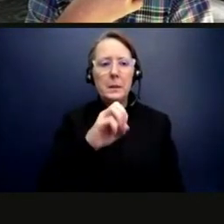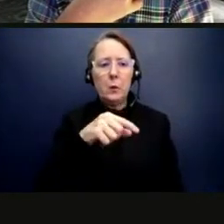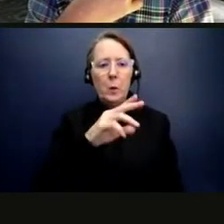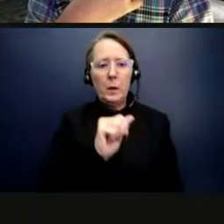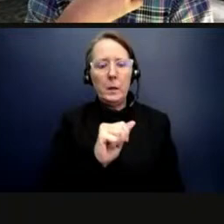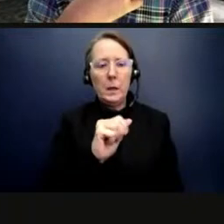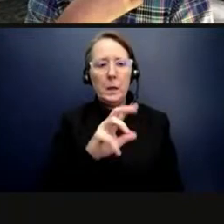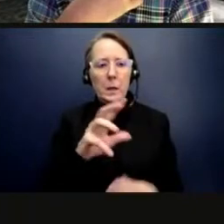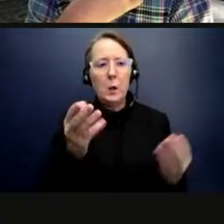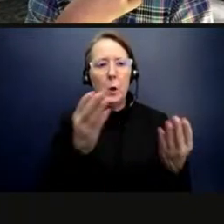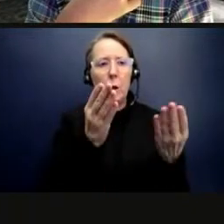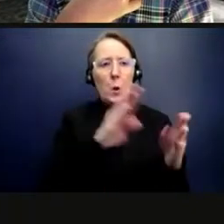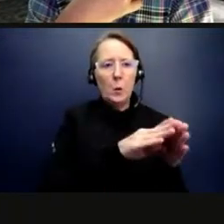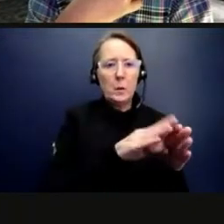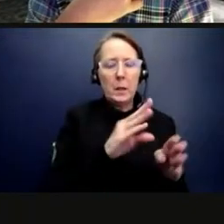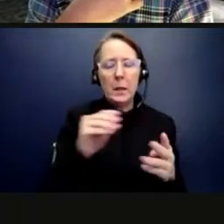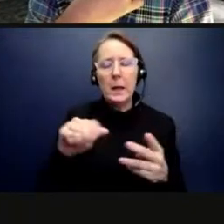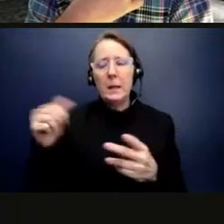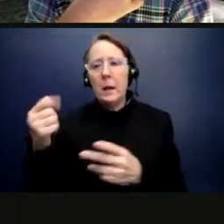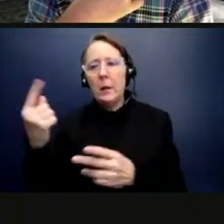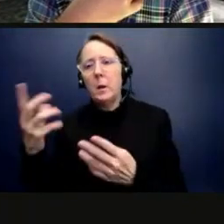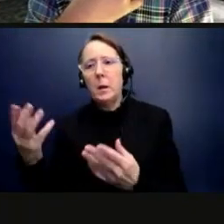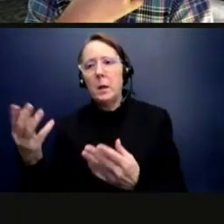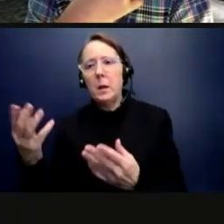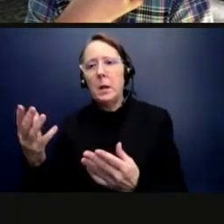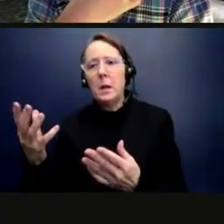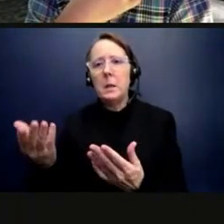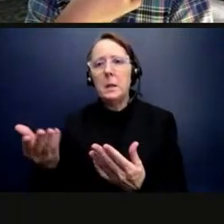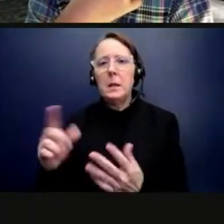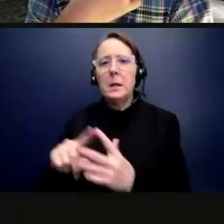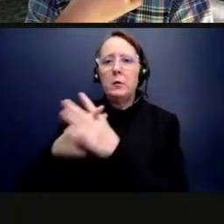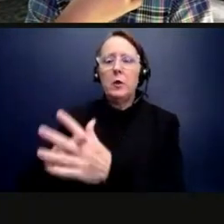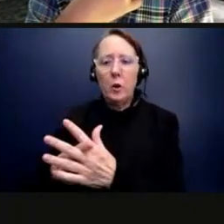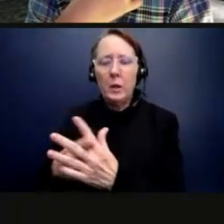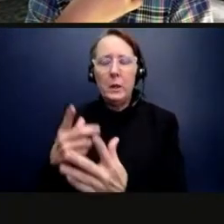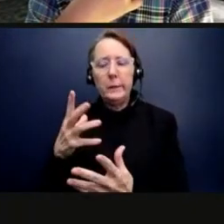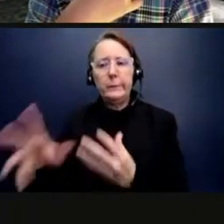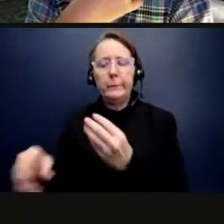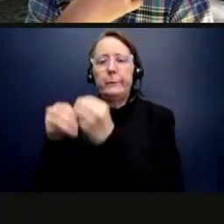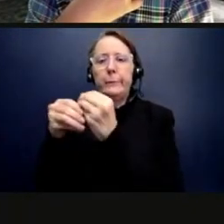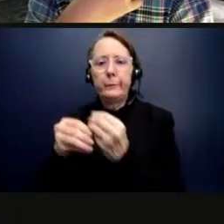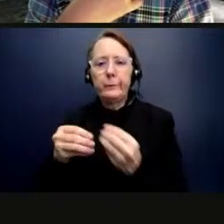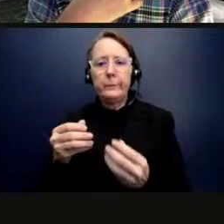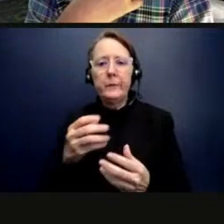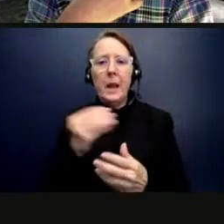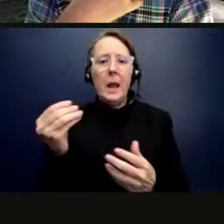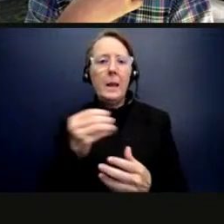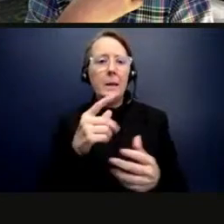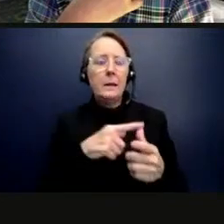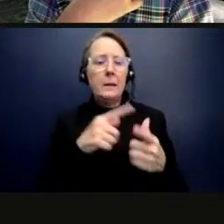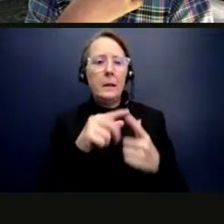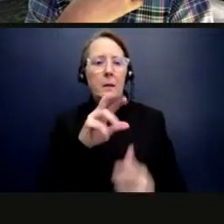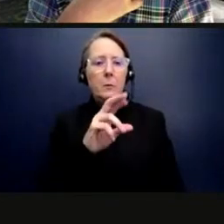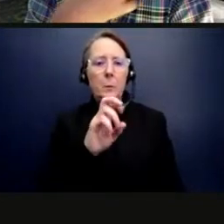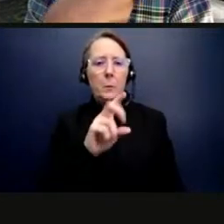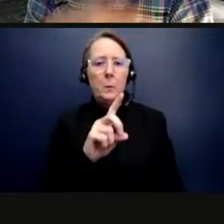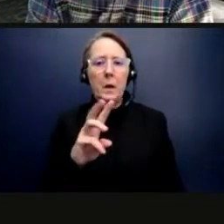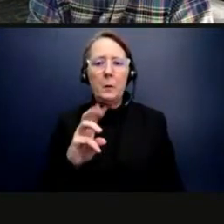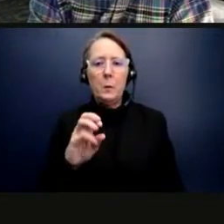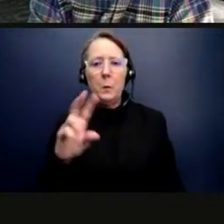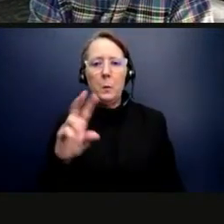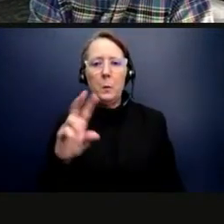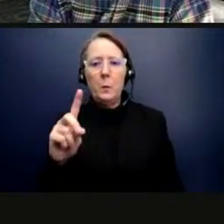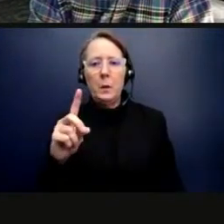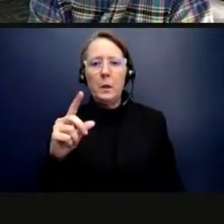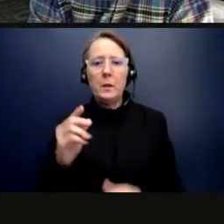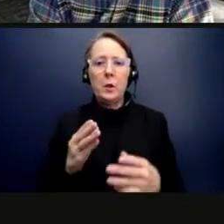hopefully closing in another 13 month build out. And then Redwood Crossings, which is a very successful program,